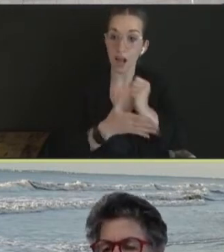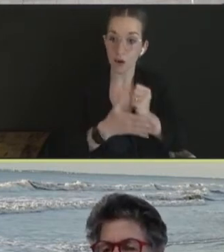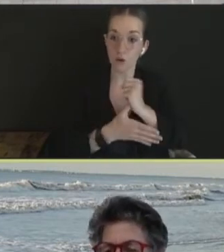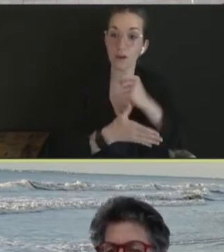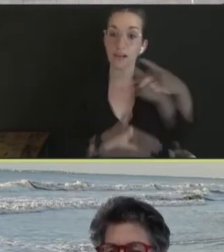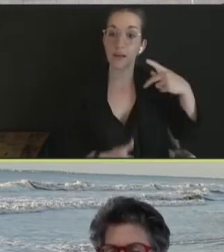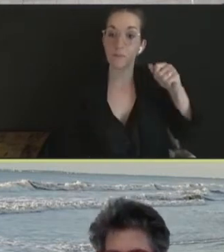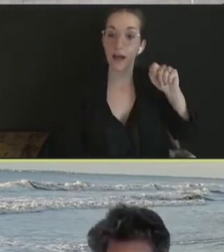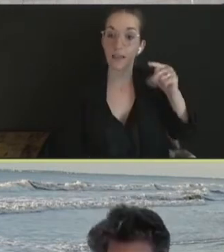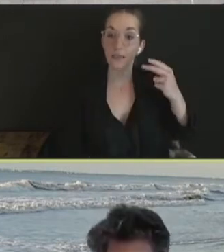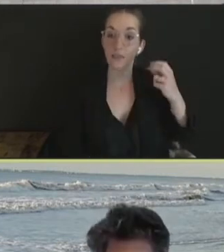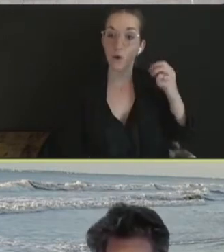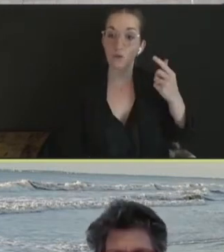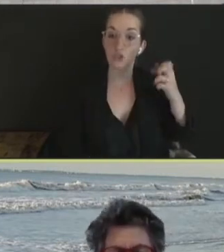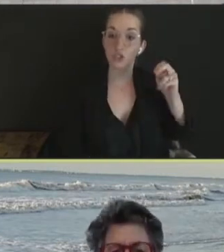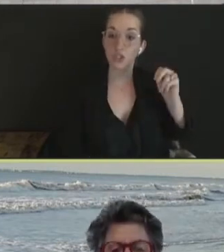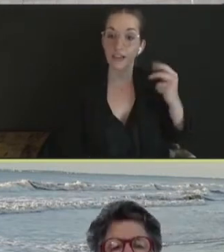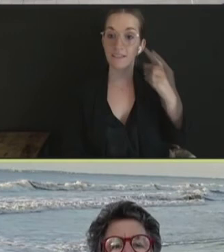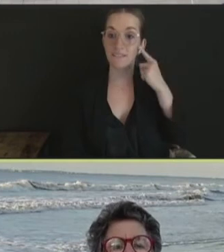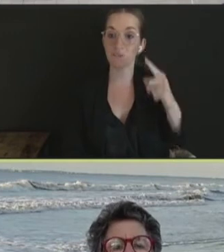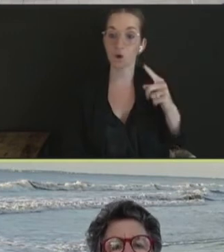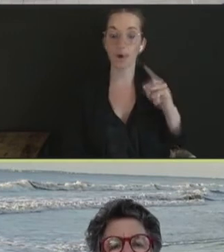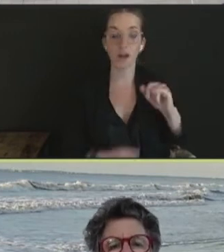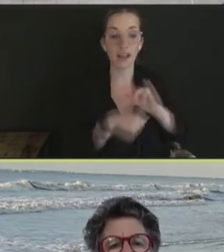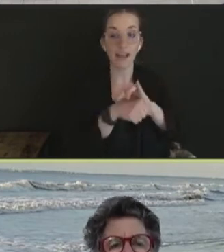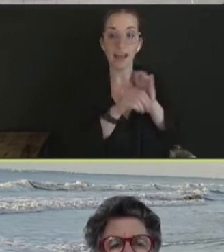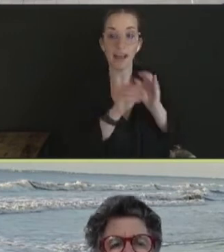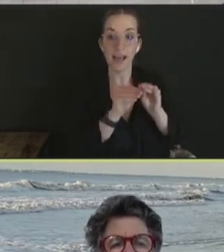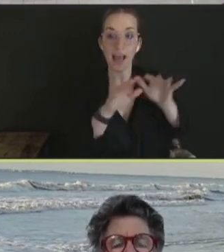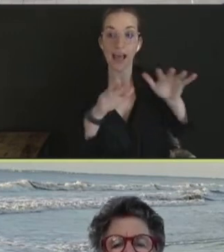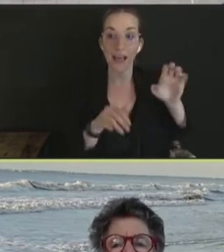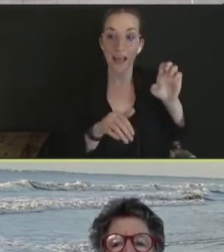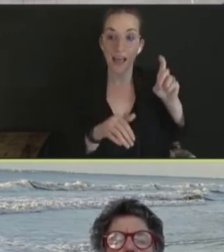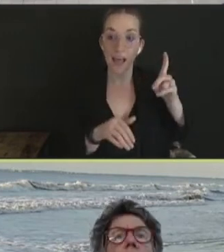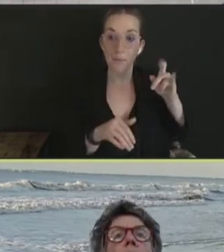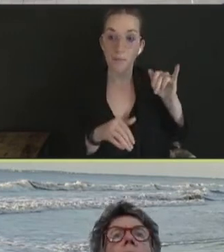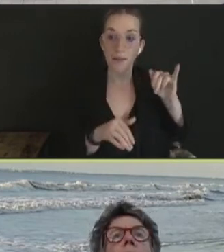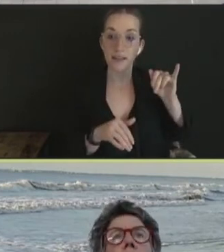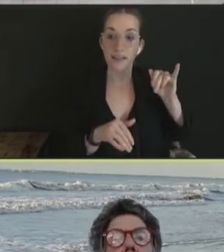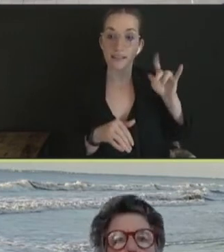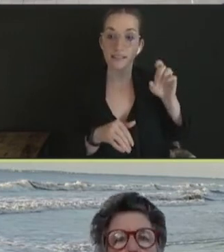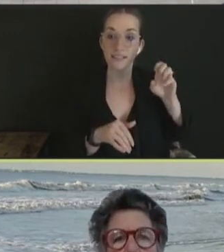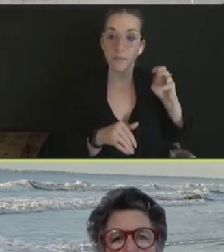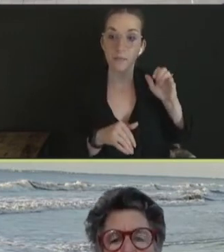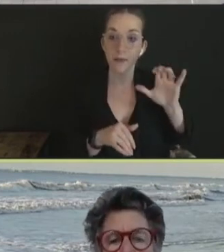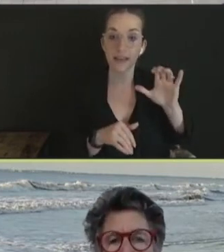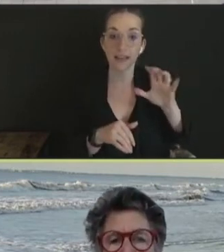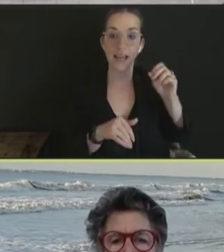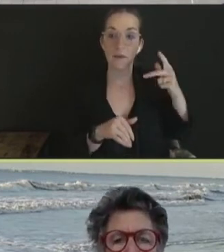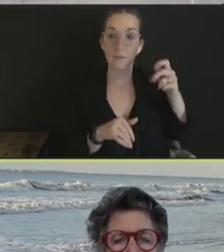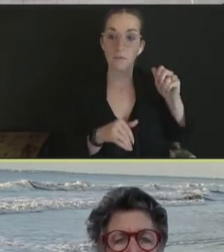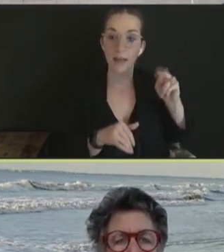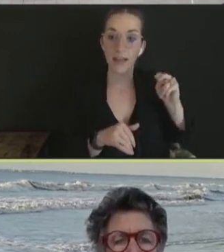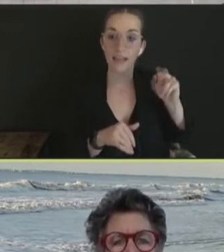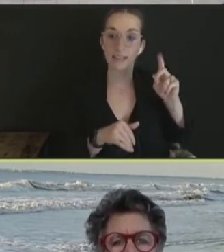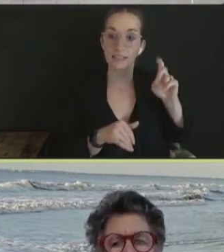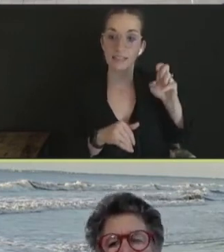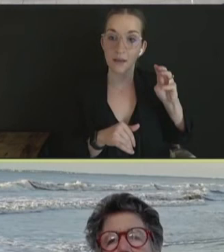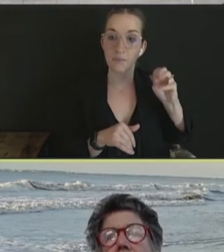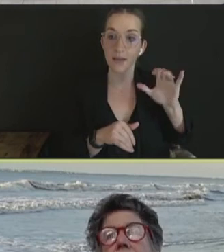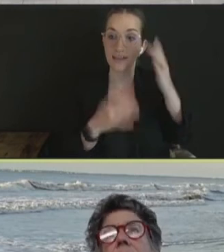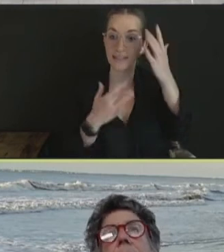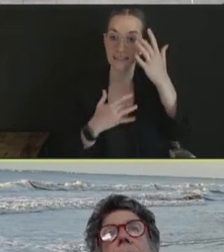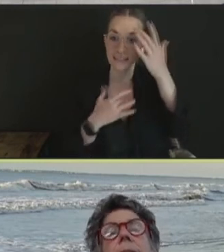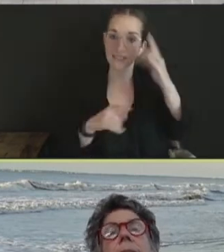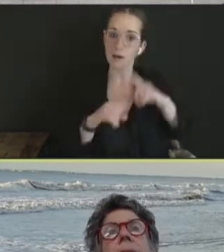for endemic diseases across the line, but really working to develop vaccines for disease